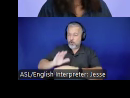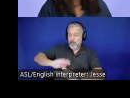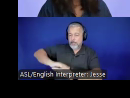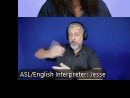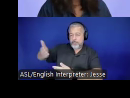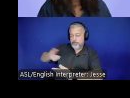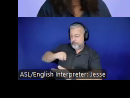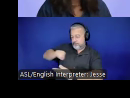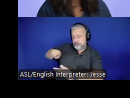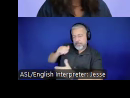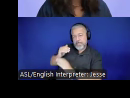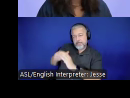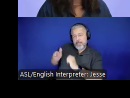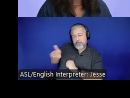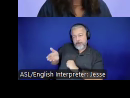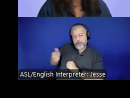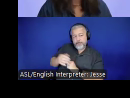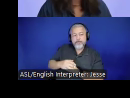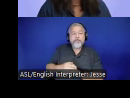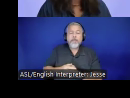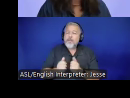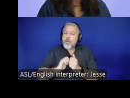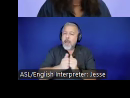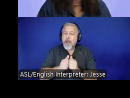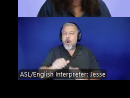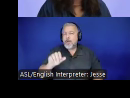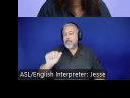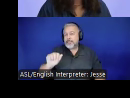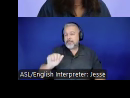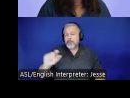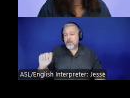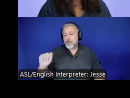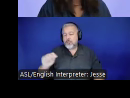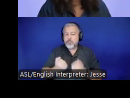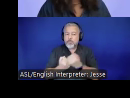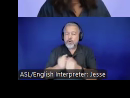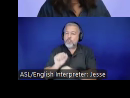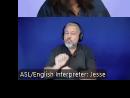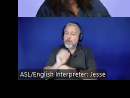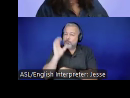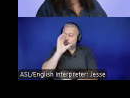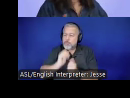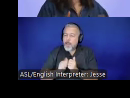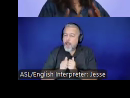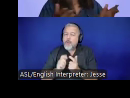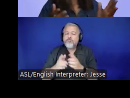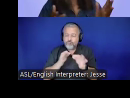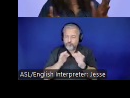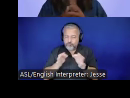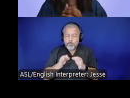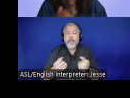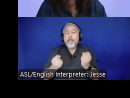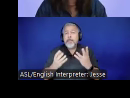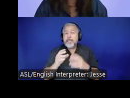So let's start with how assistive technology supports job searching. Many job seekers, as we